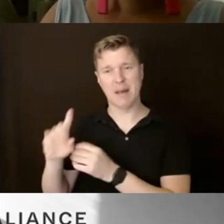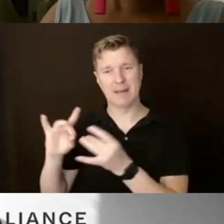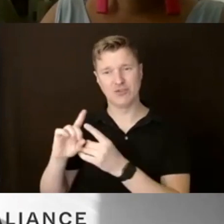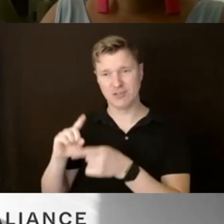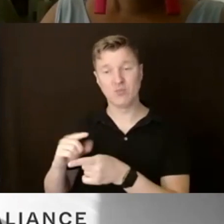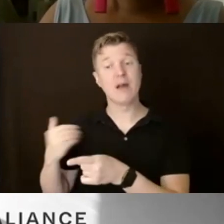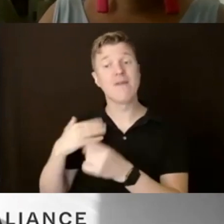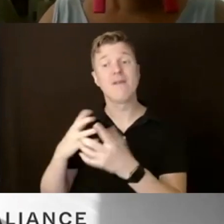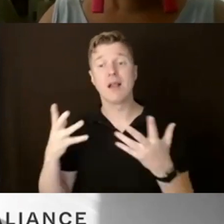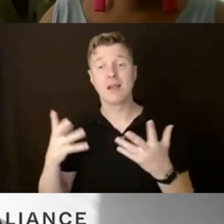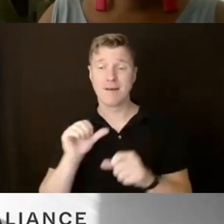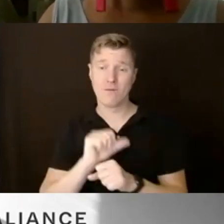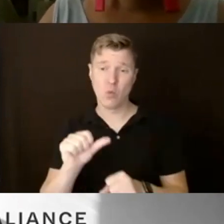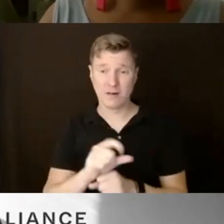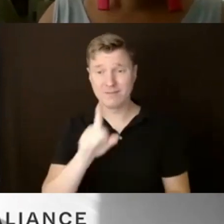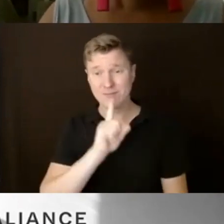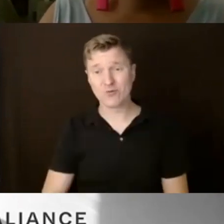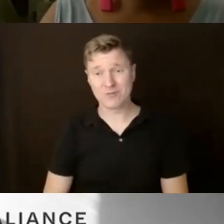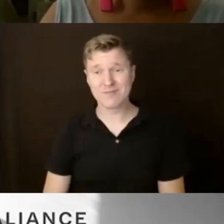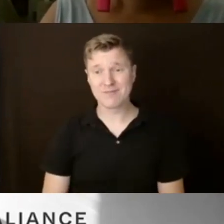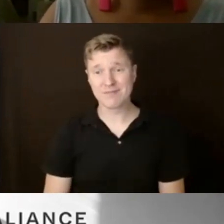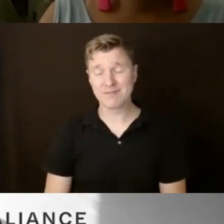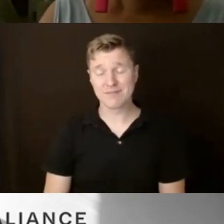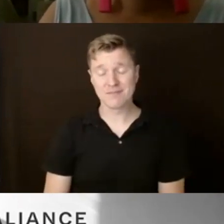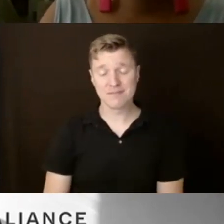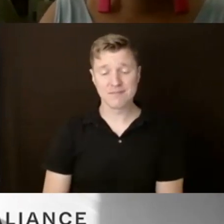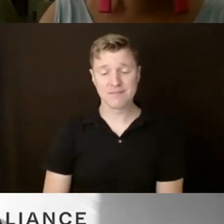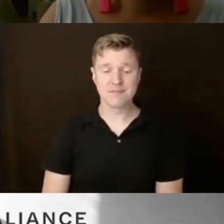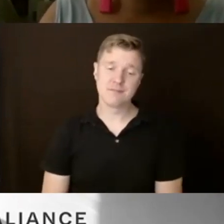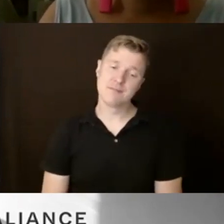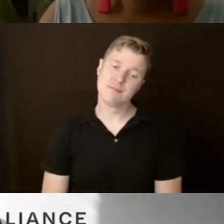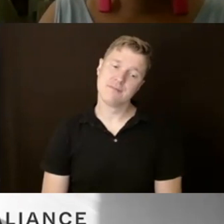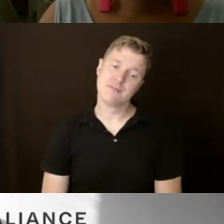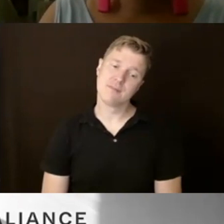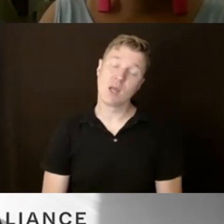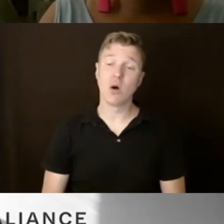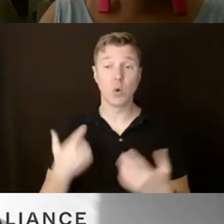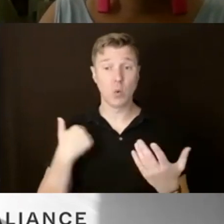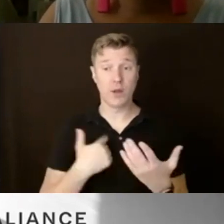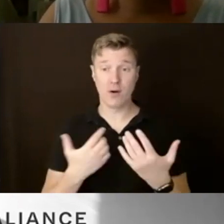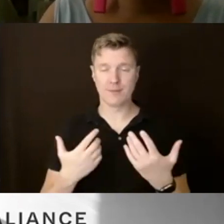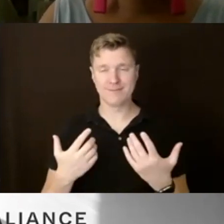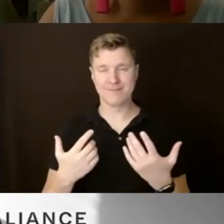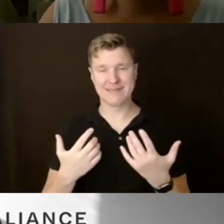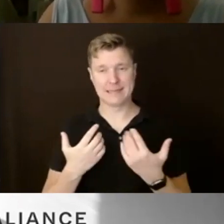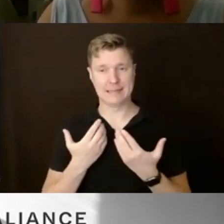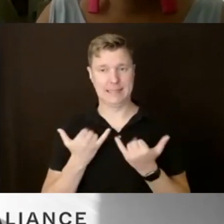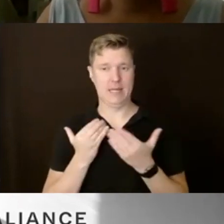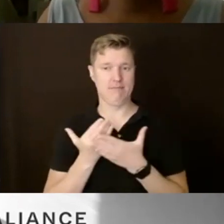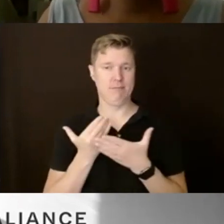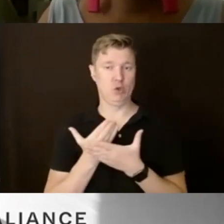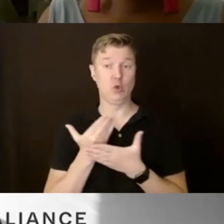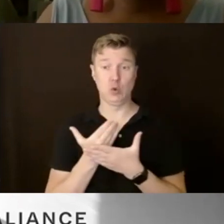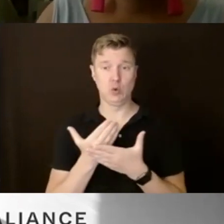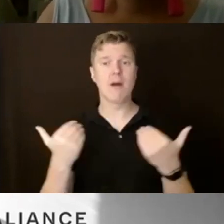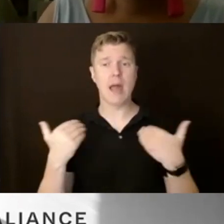And because we are relatively new to having an audience, I think